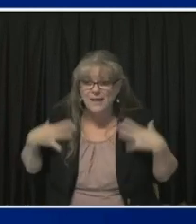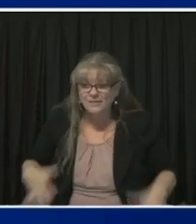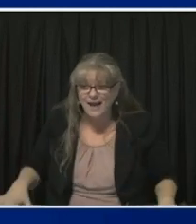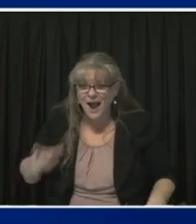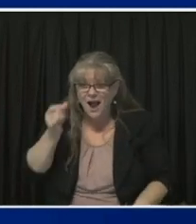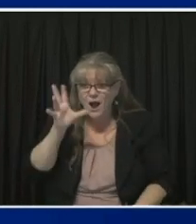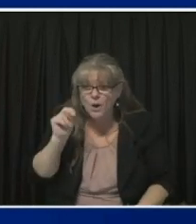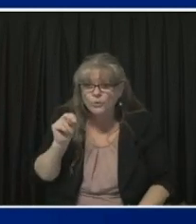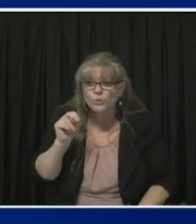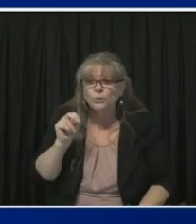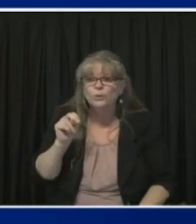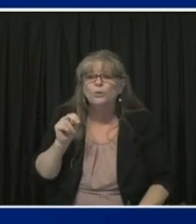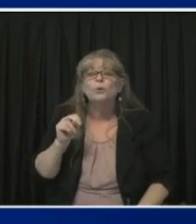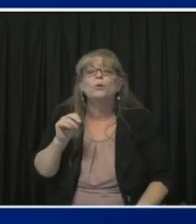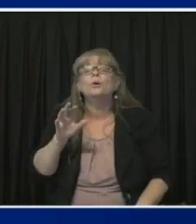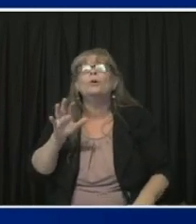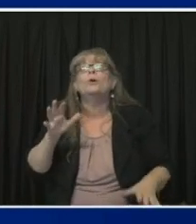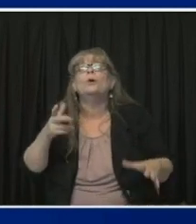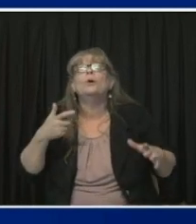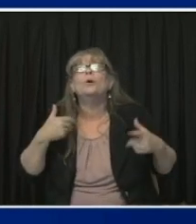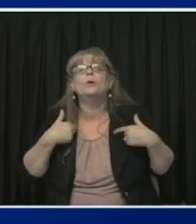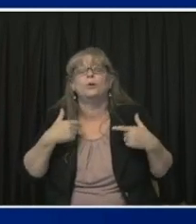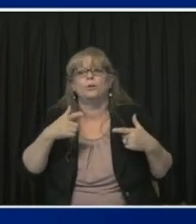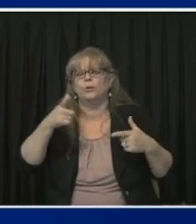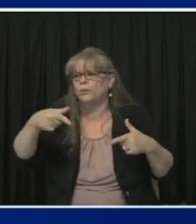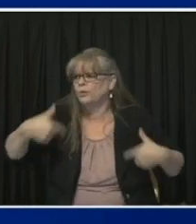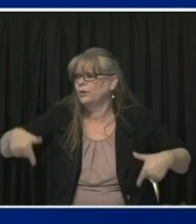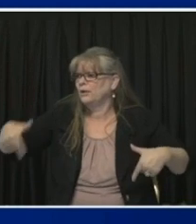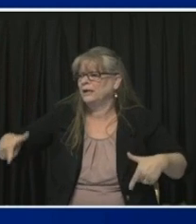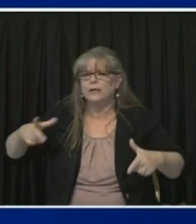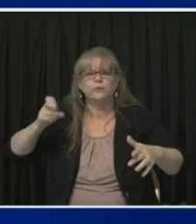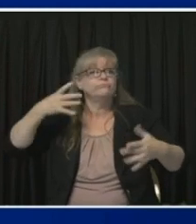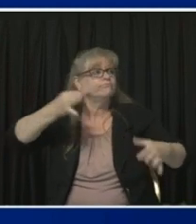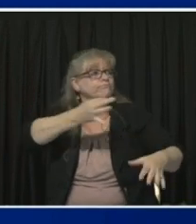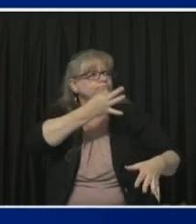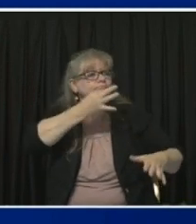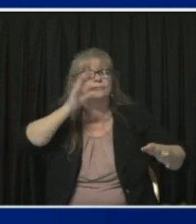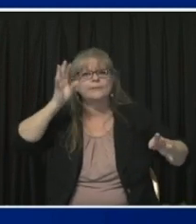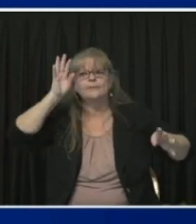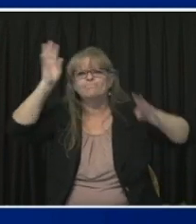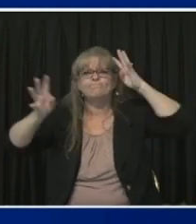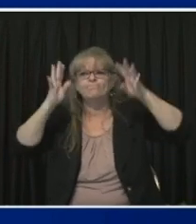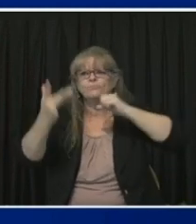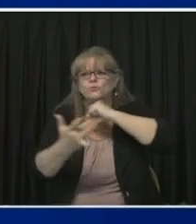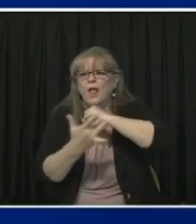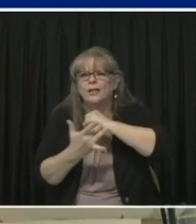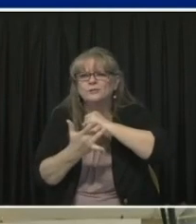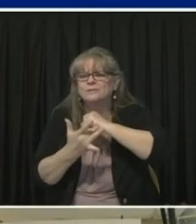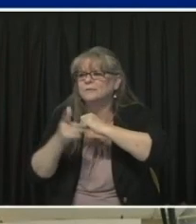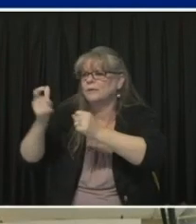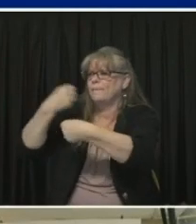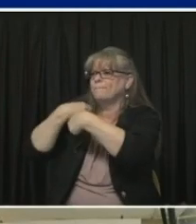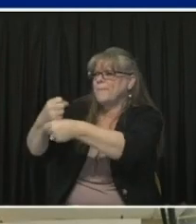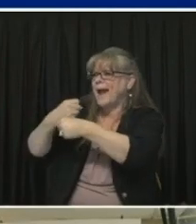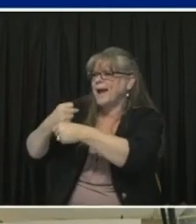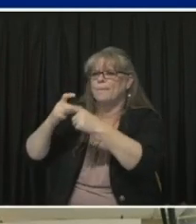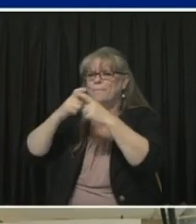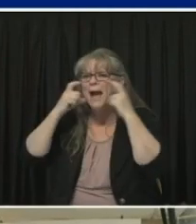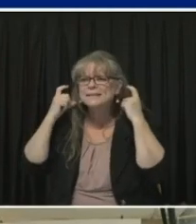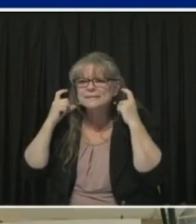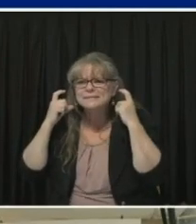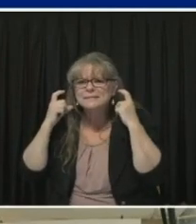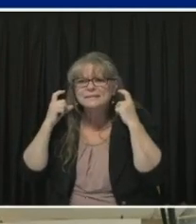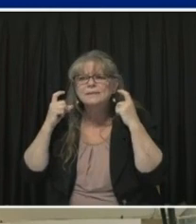and technology that also has helped us ease the pressure on our mask needs. We've received not one, but two